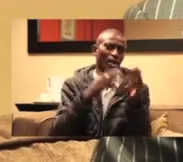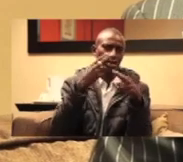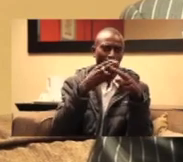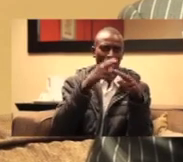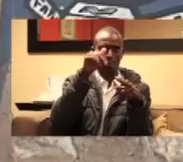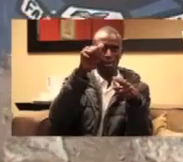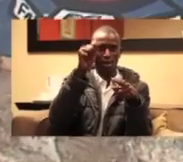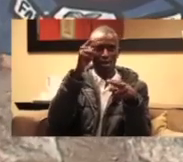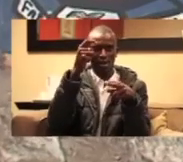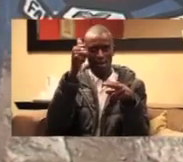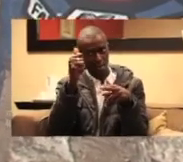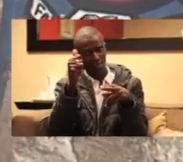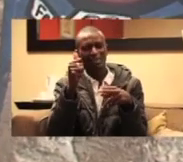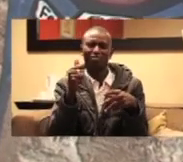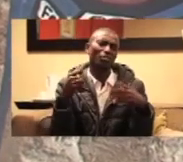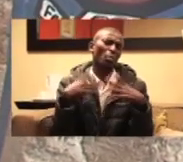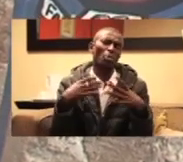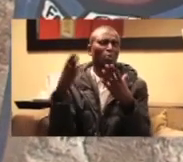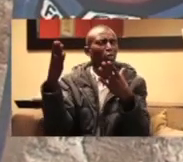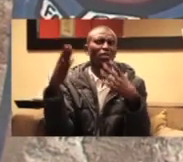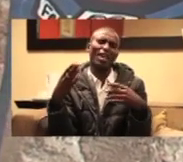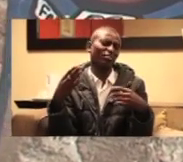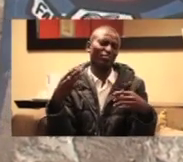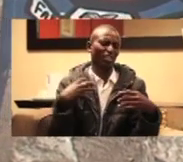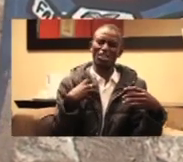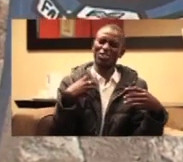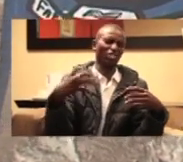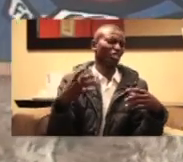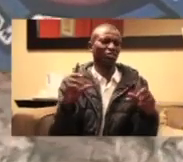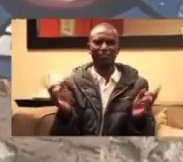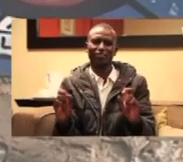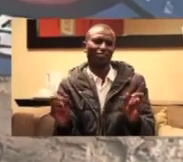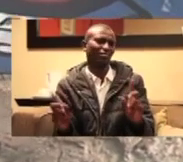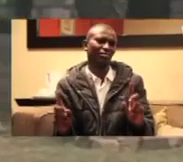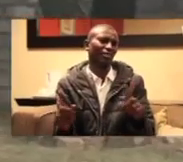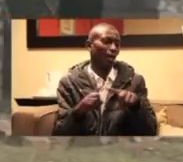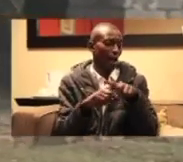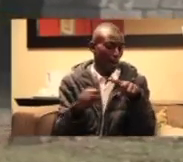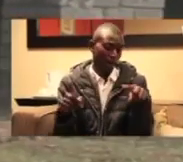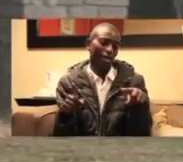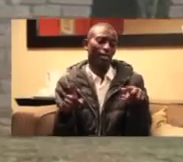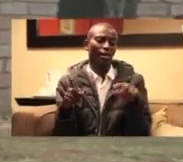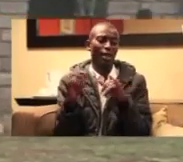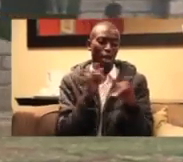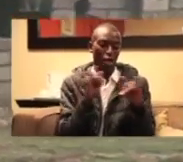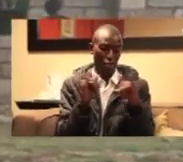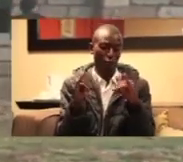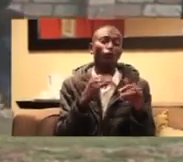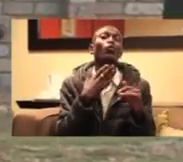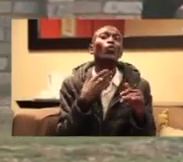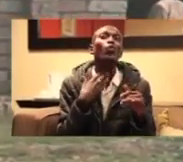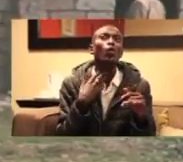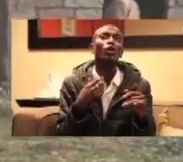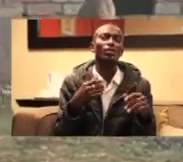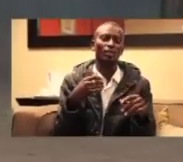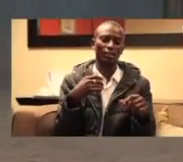where majority of people are low-income earners. It is a requirement of our church that for you to take the Holy Communion,